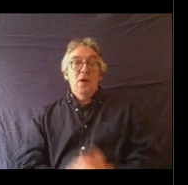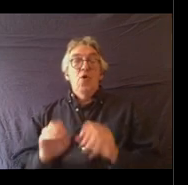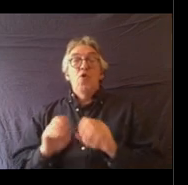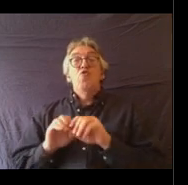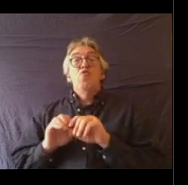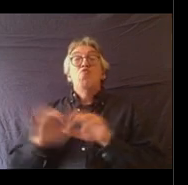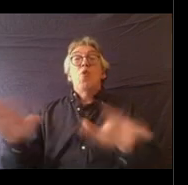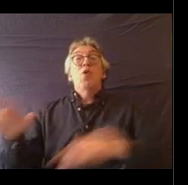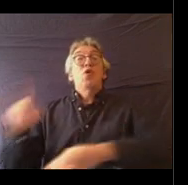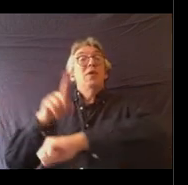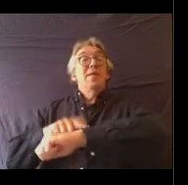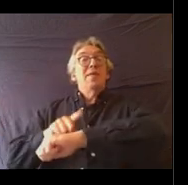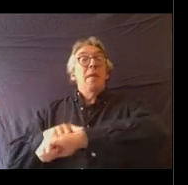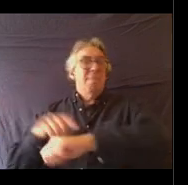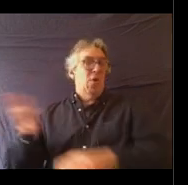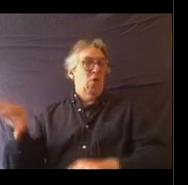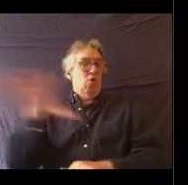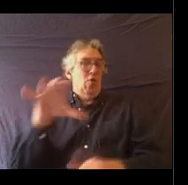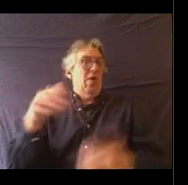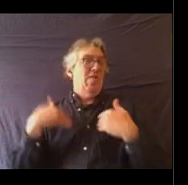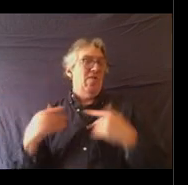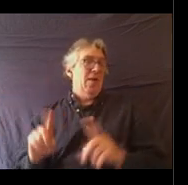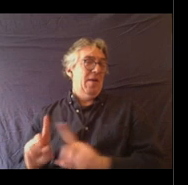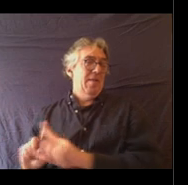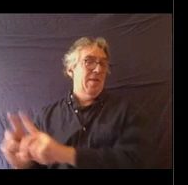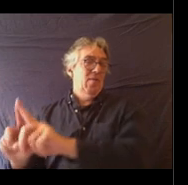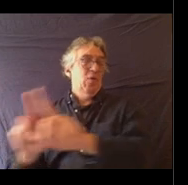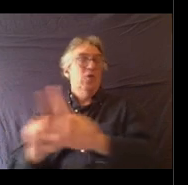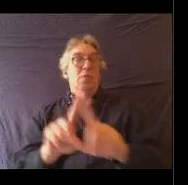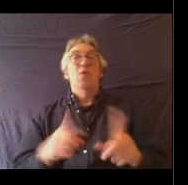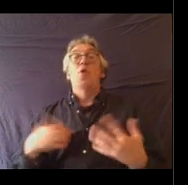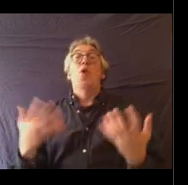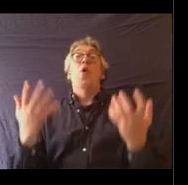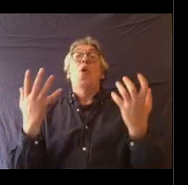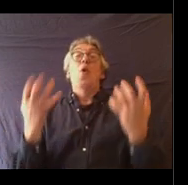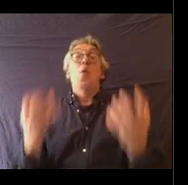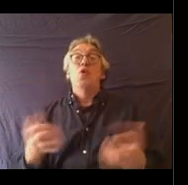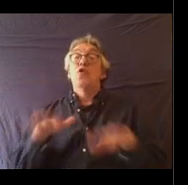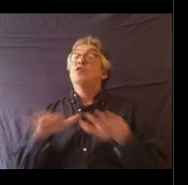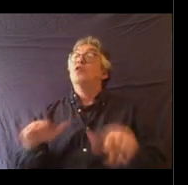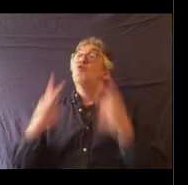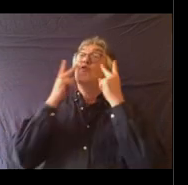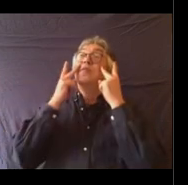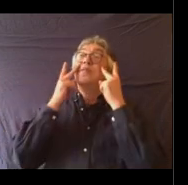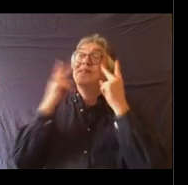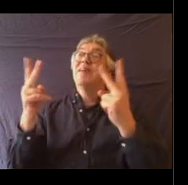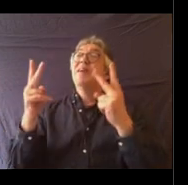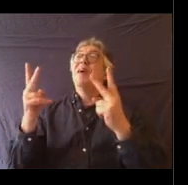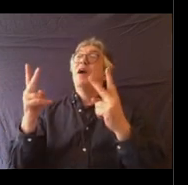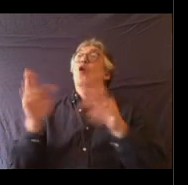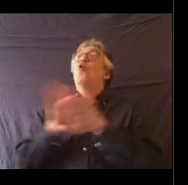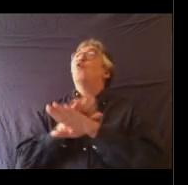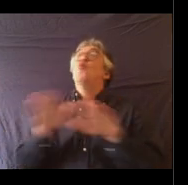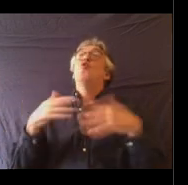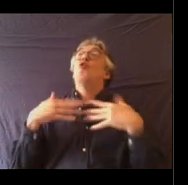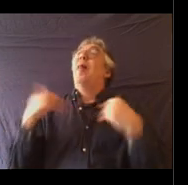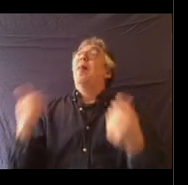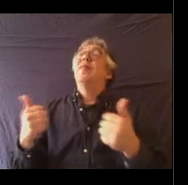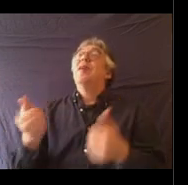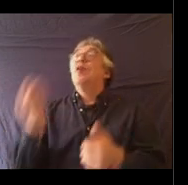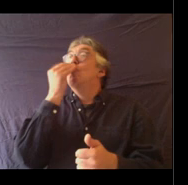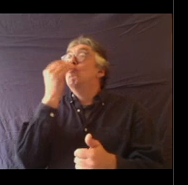in all the member states. And this is really to reduce the exposure of children to also unhealthy foods, high in fat, salt,